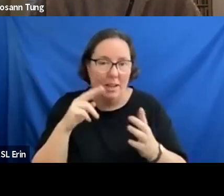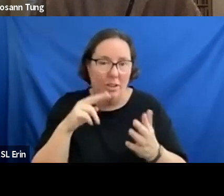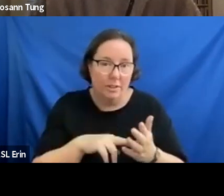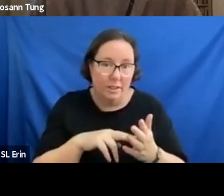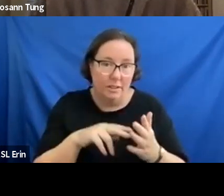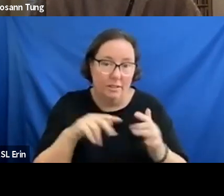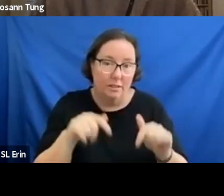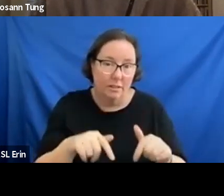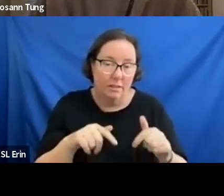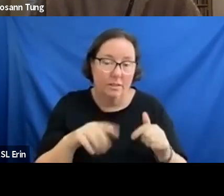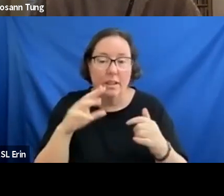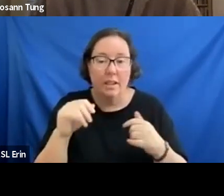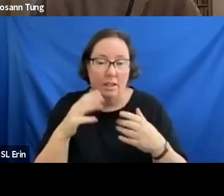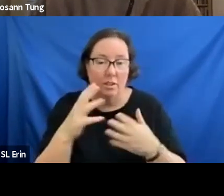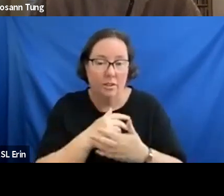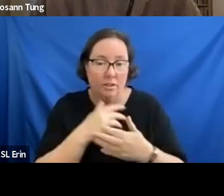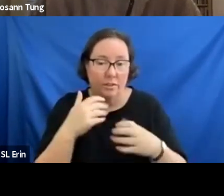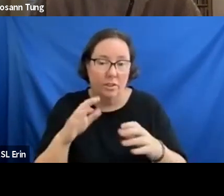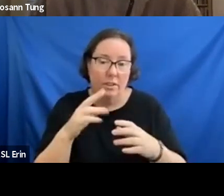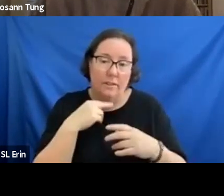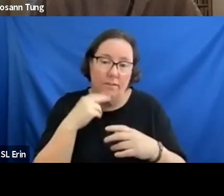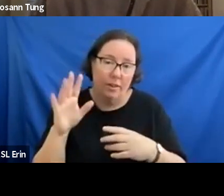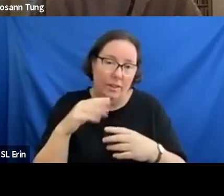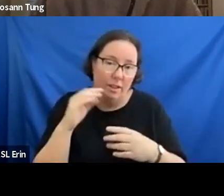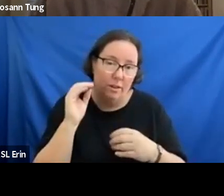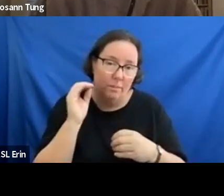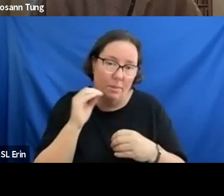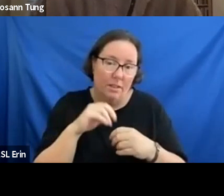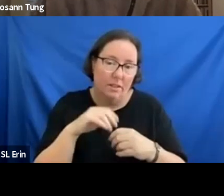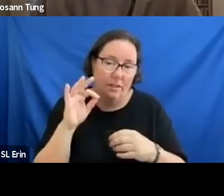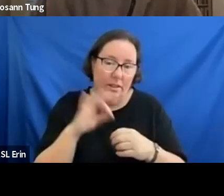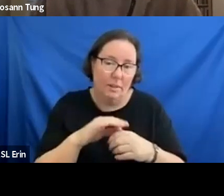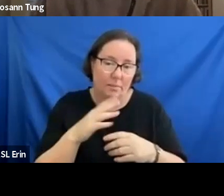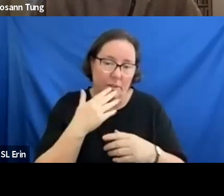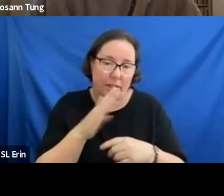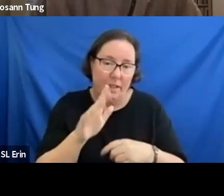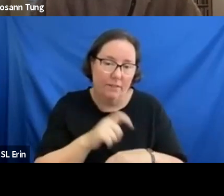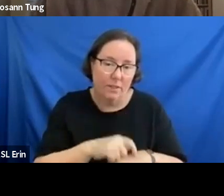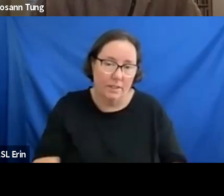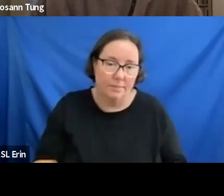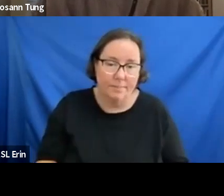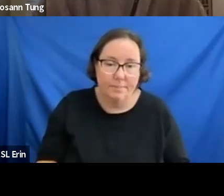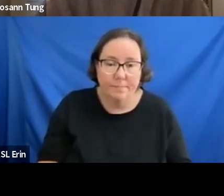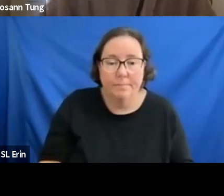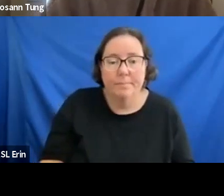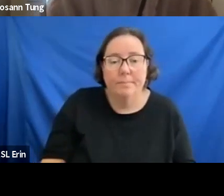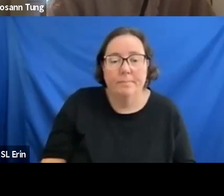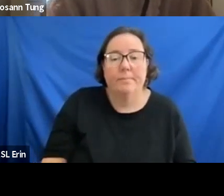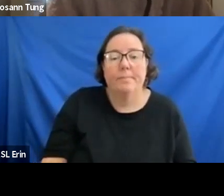stand and deserve a chance to voice their opinions at the ballot box. Thank you for your time. Thank you.